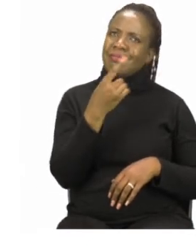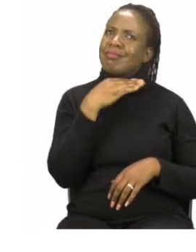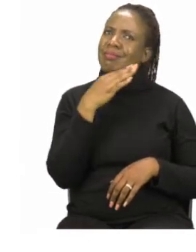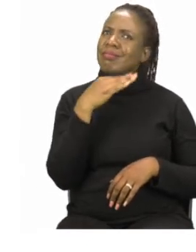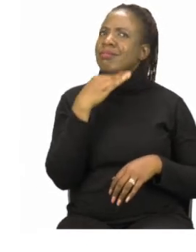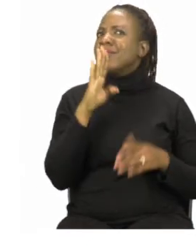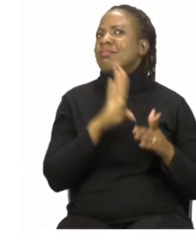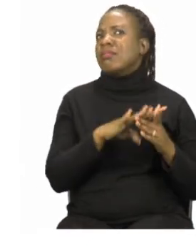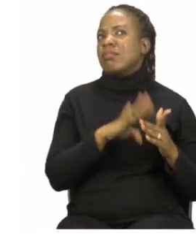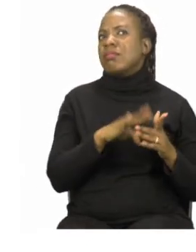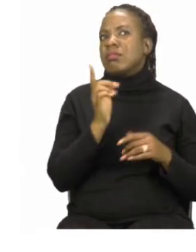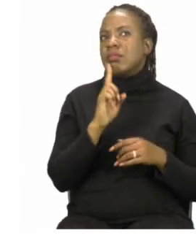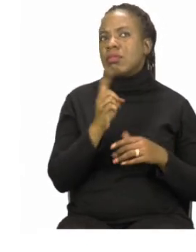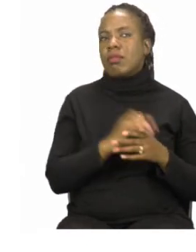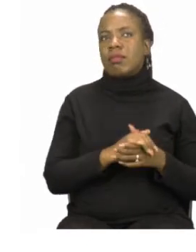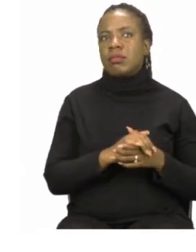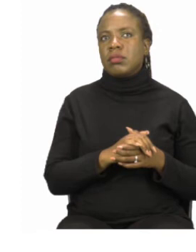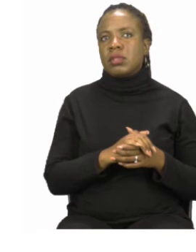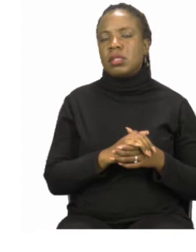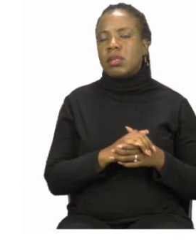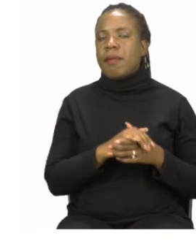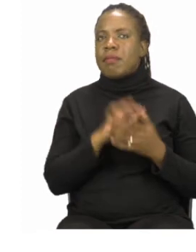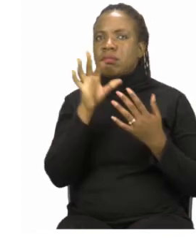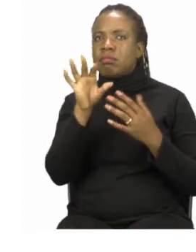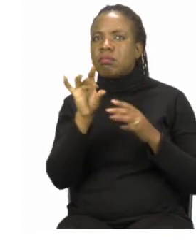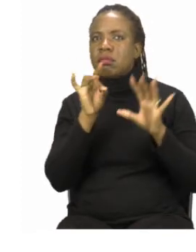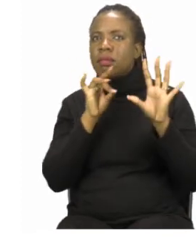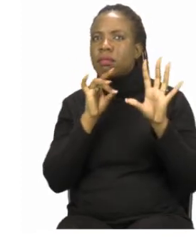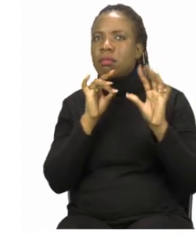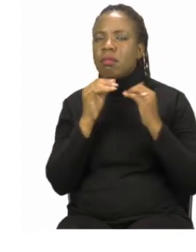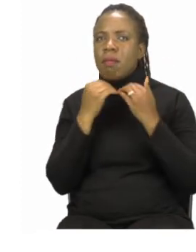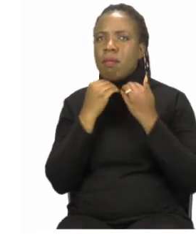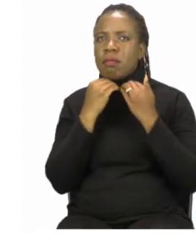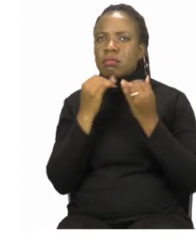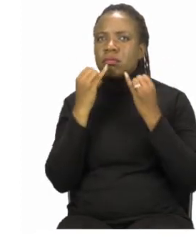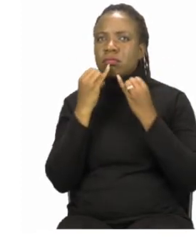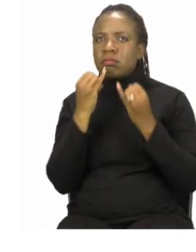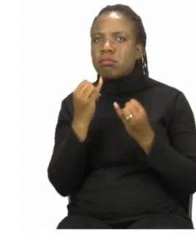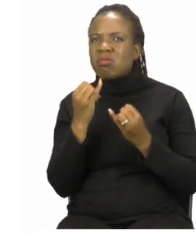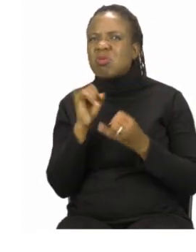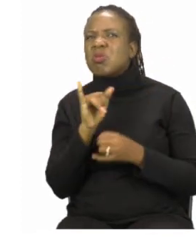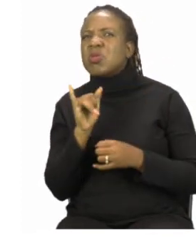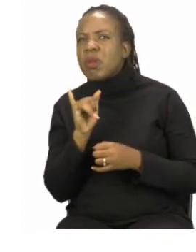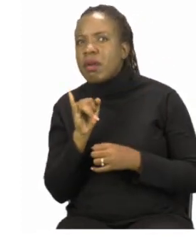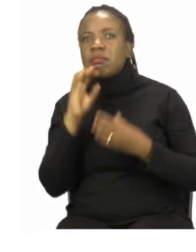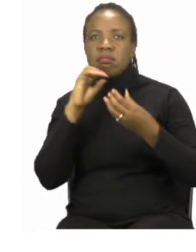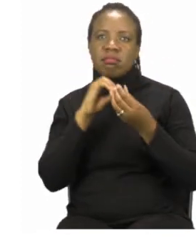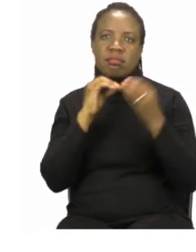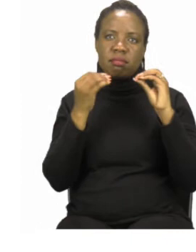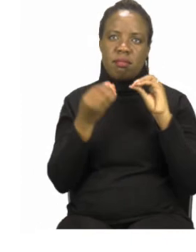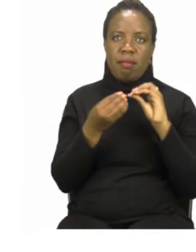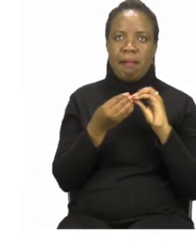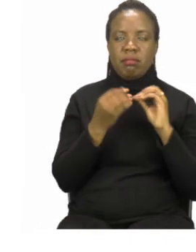And then we're going to take out the important information, which is the numbers. After that, we need